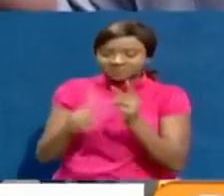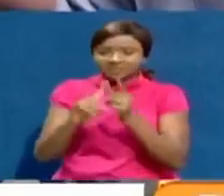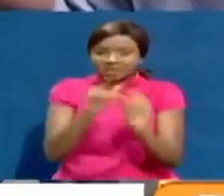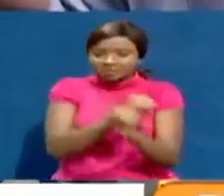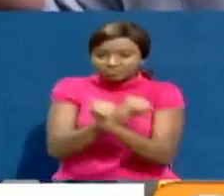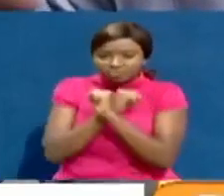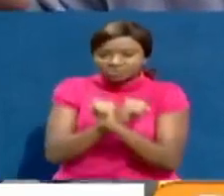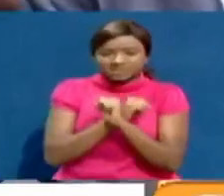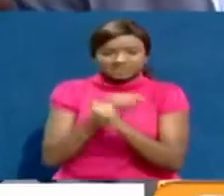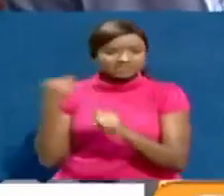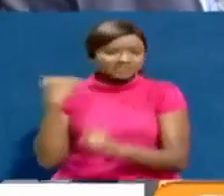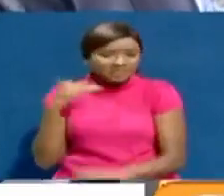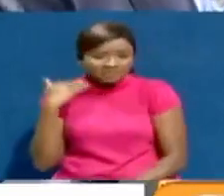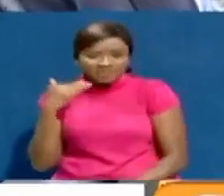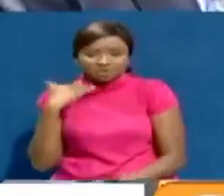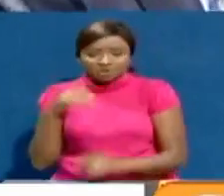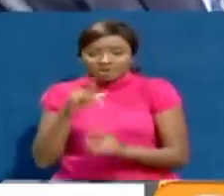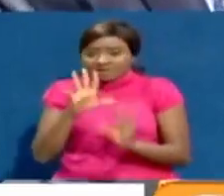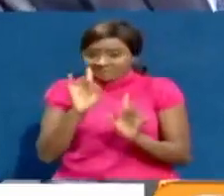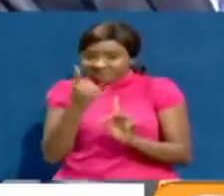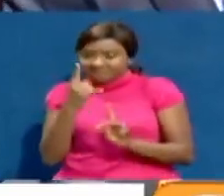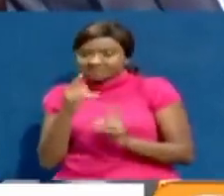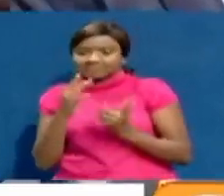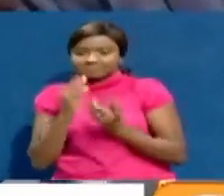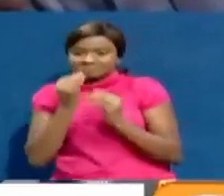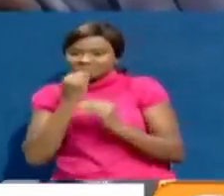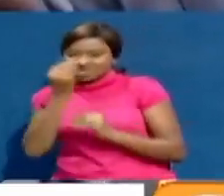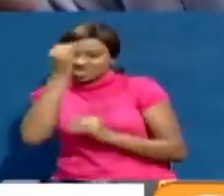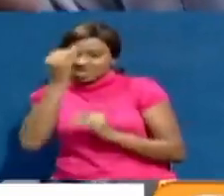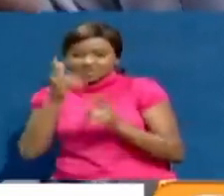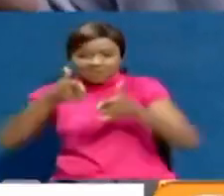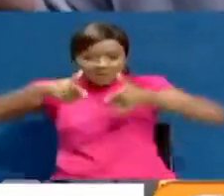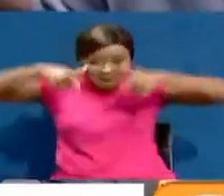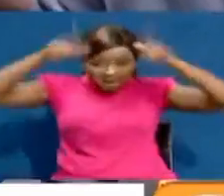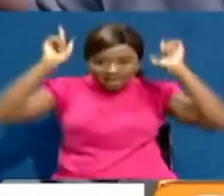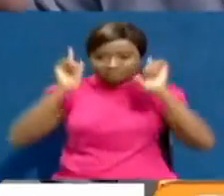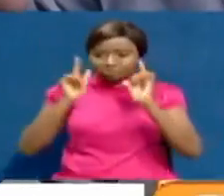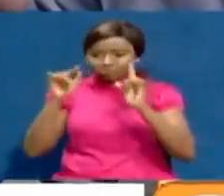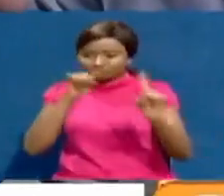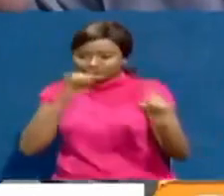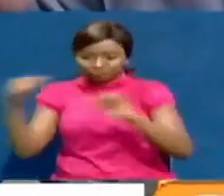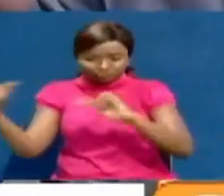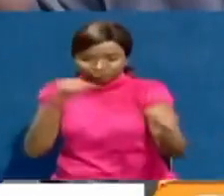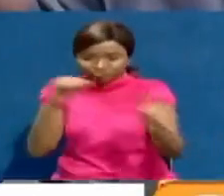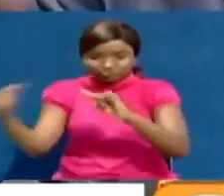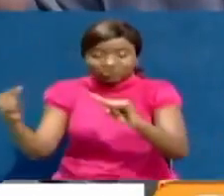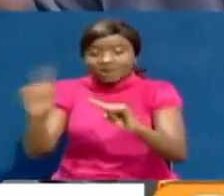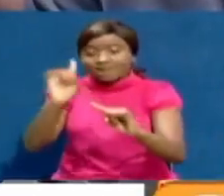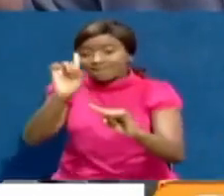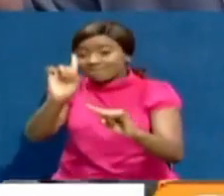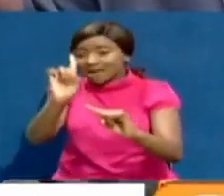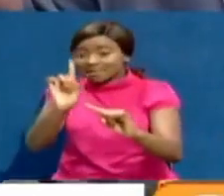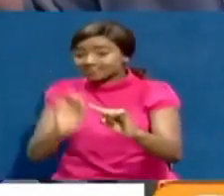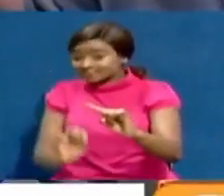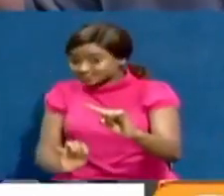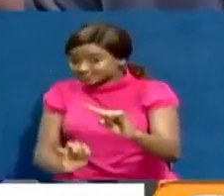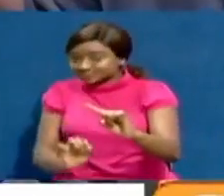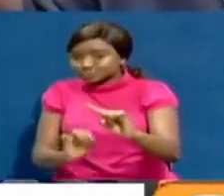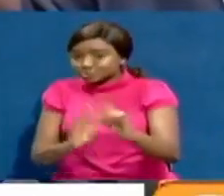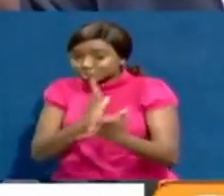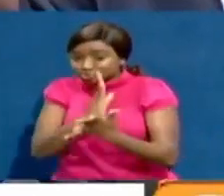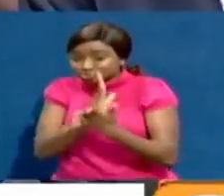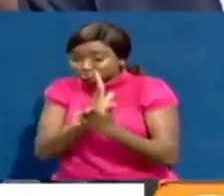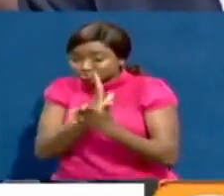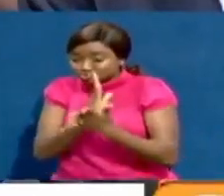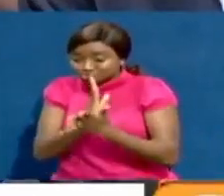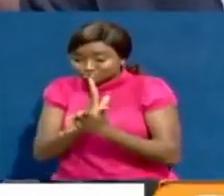that disguises first of all as card wrestling, but in actual fact it is funded, and I want to say this, it is funded. We are